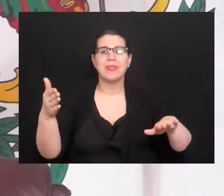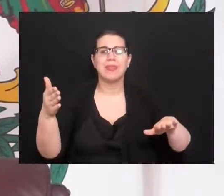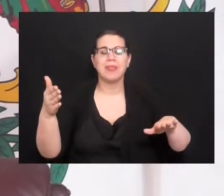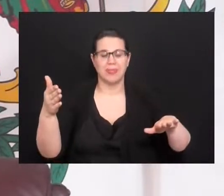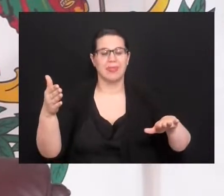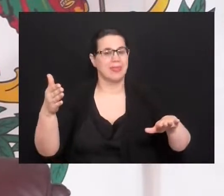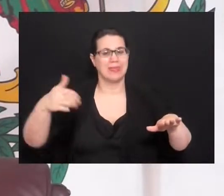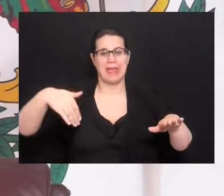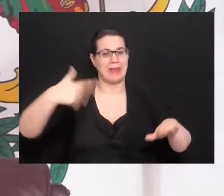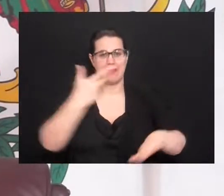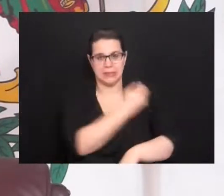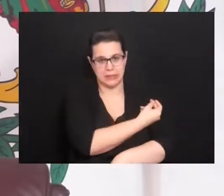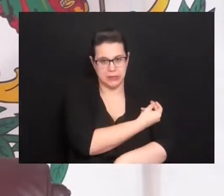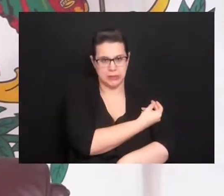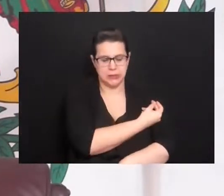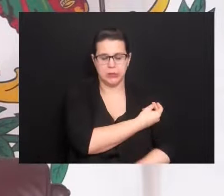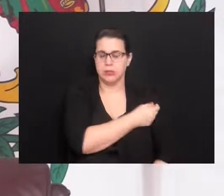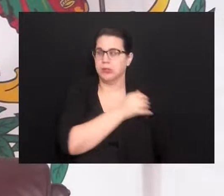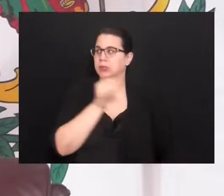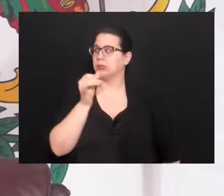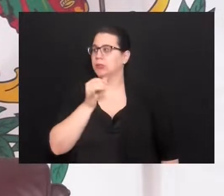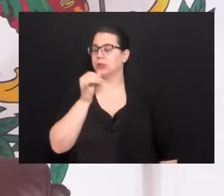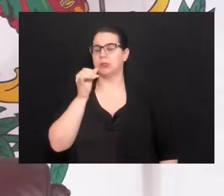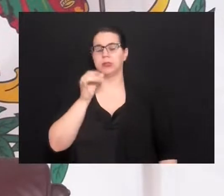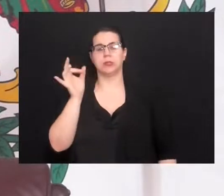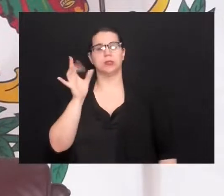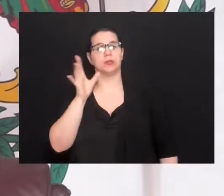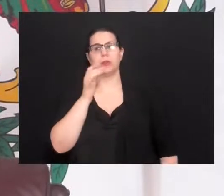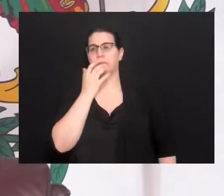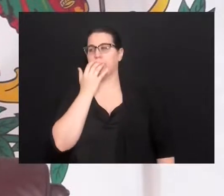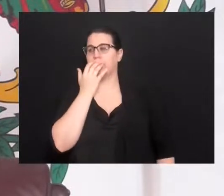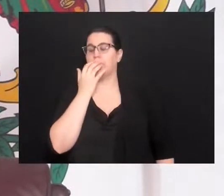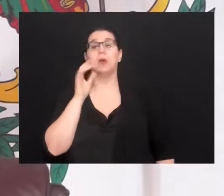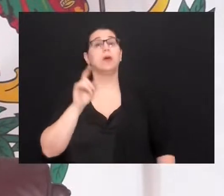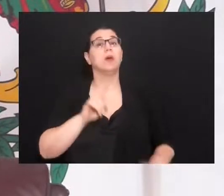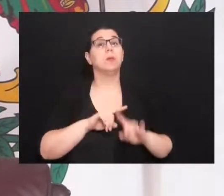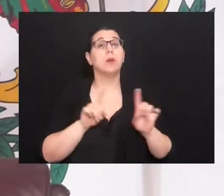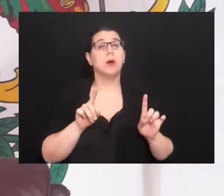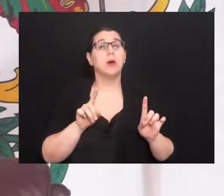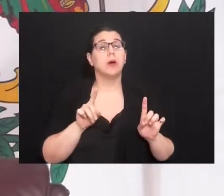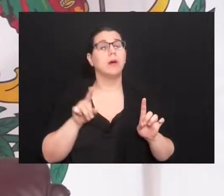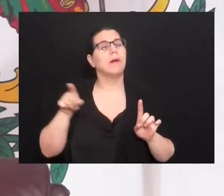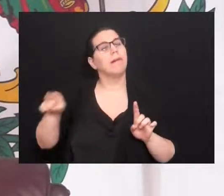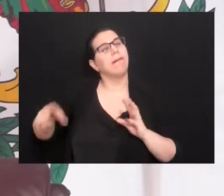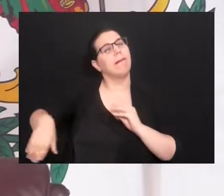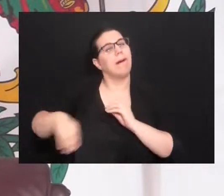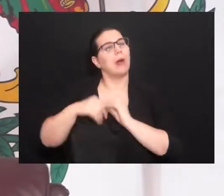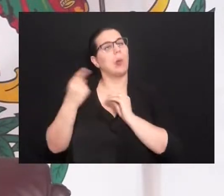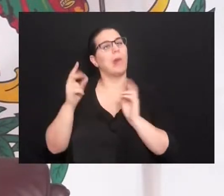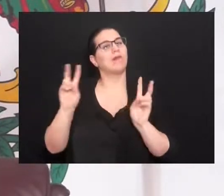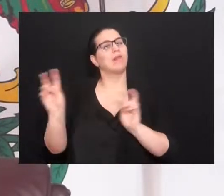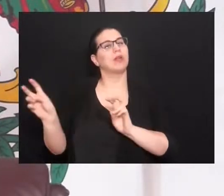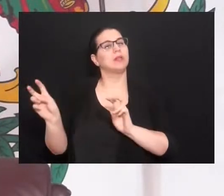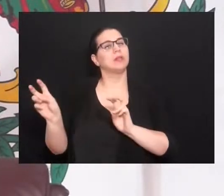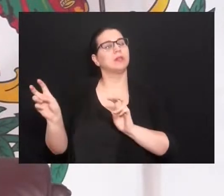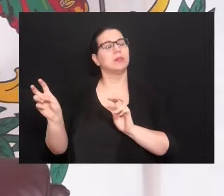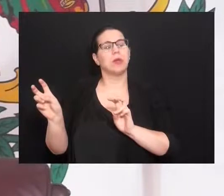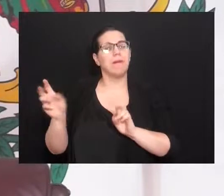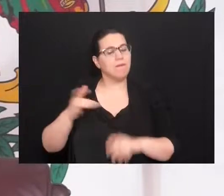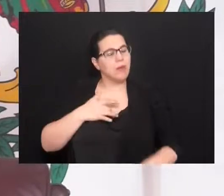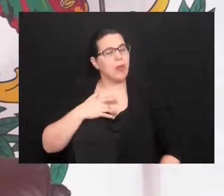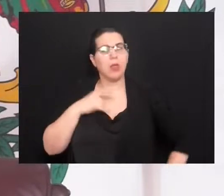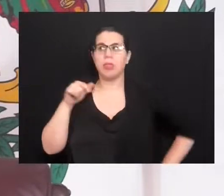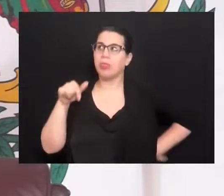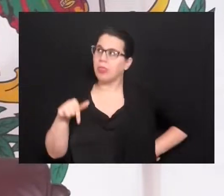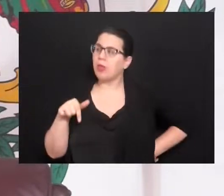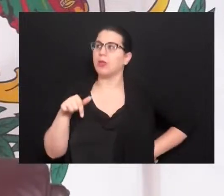unvaccinated. I think that's absolutely important. But then he said this, and this is a heck of an accomplishment,